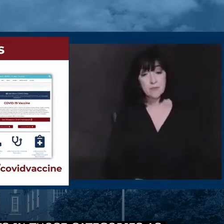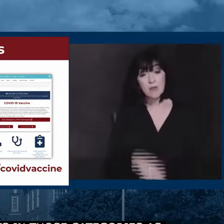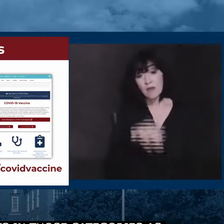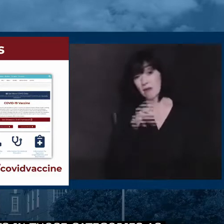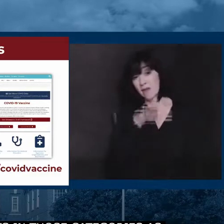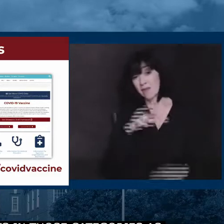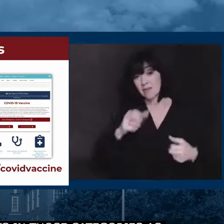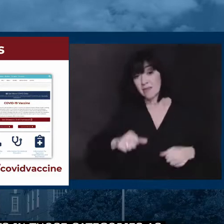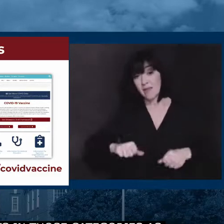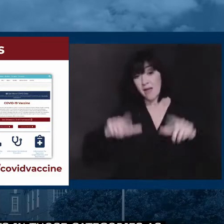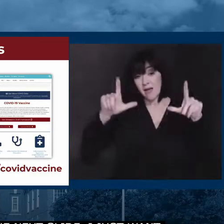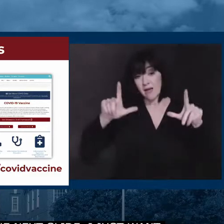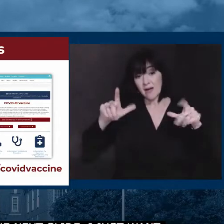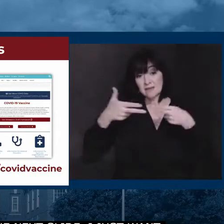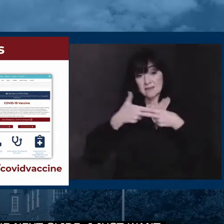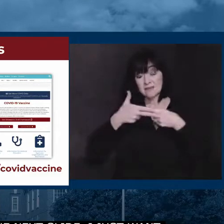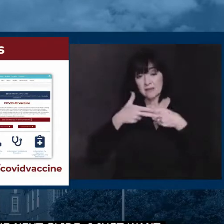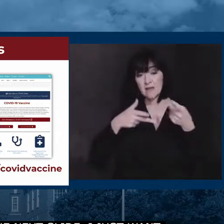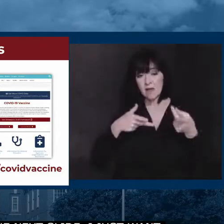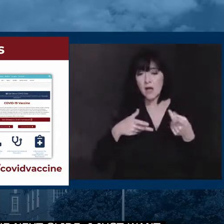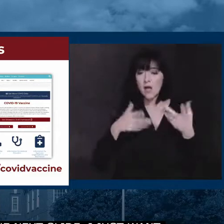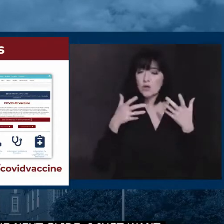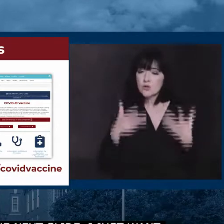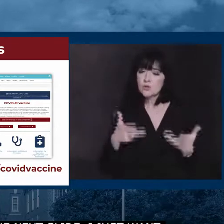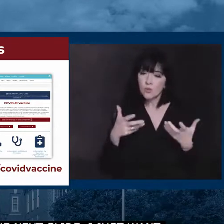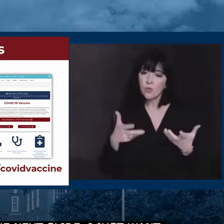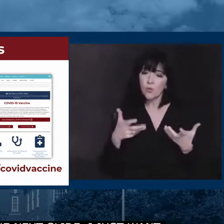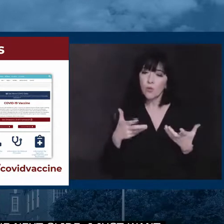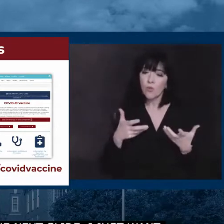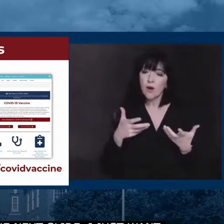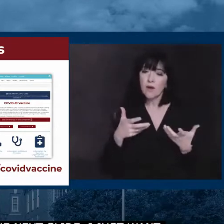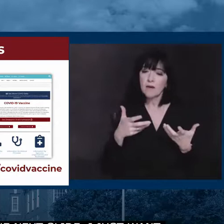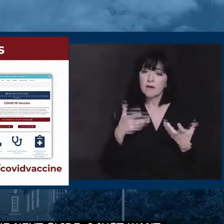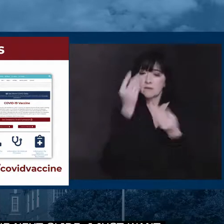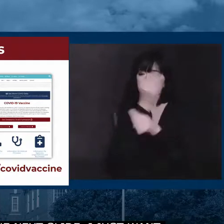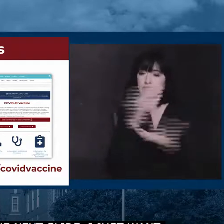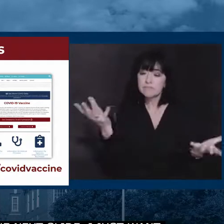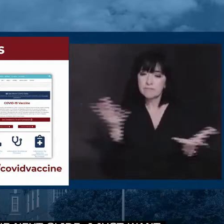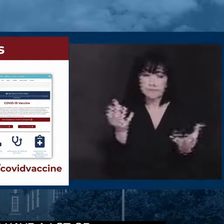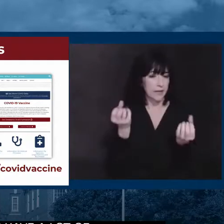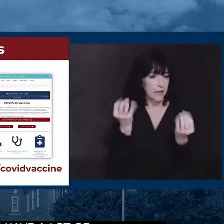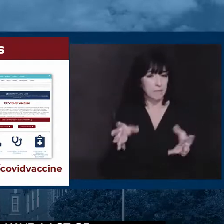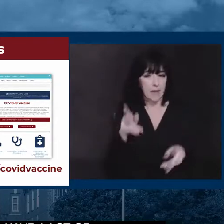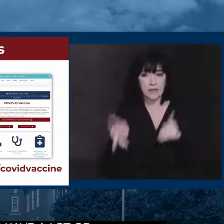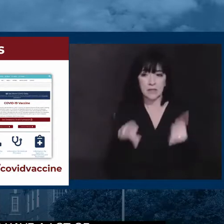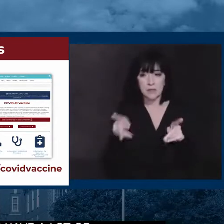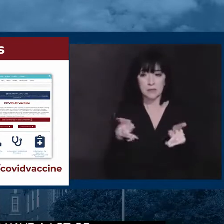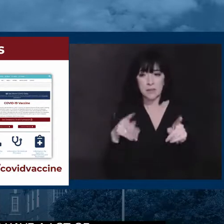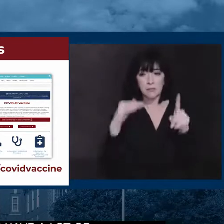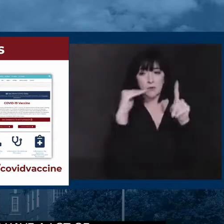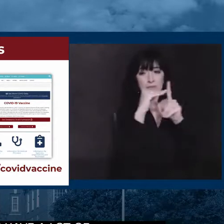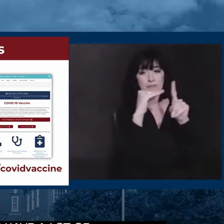that everyone knows that we have a lot of information on our website,